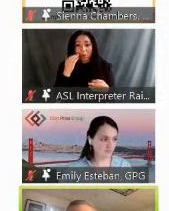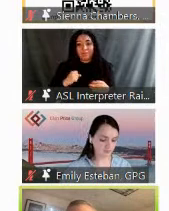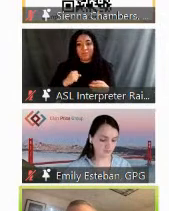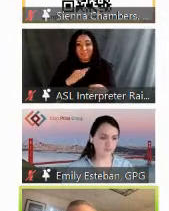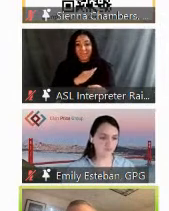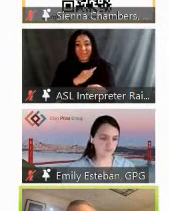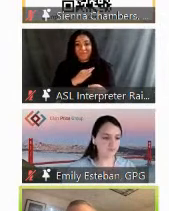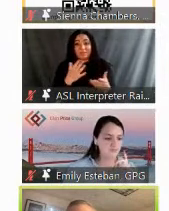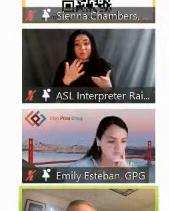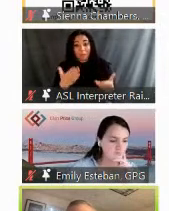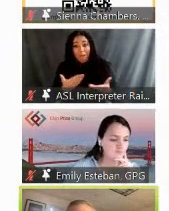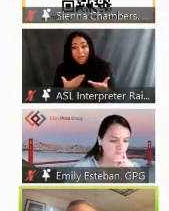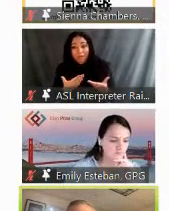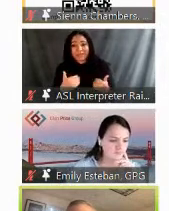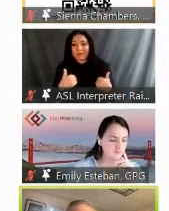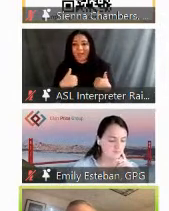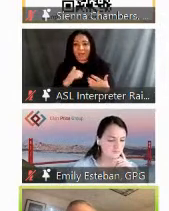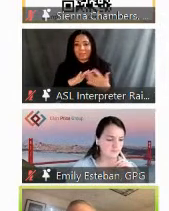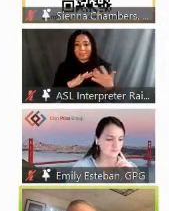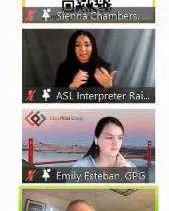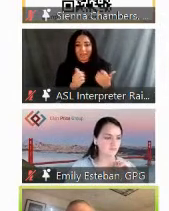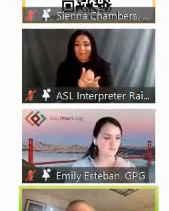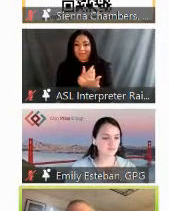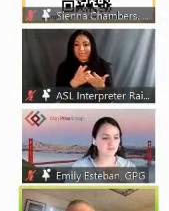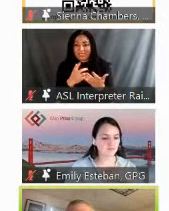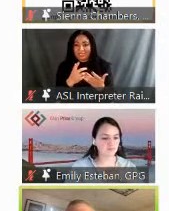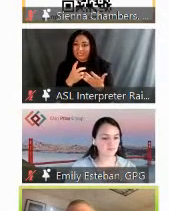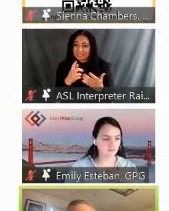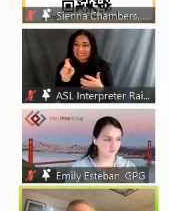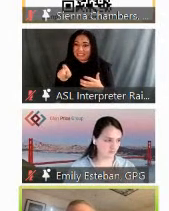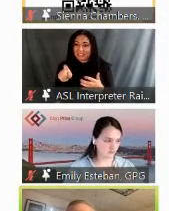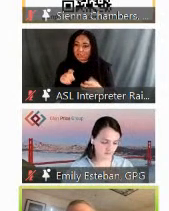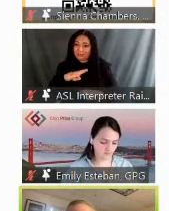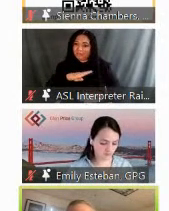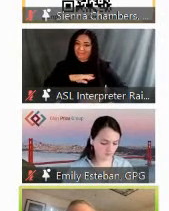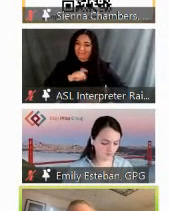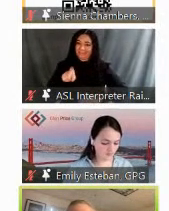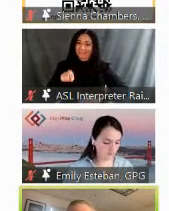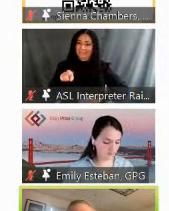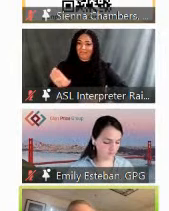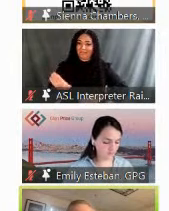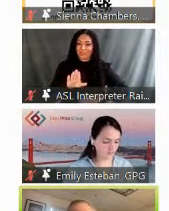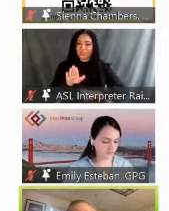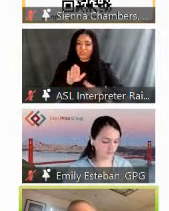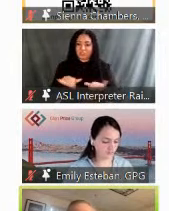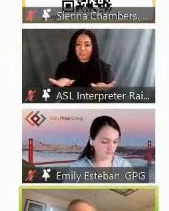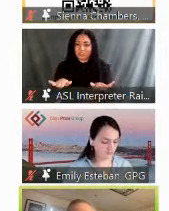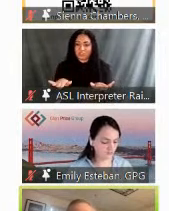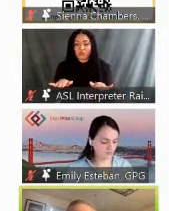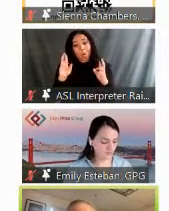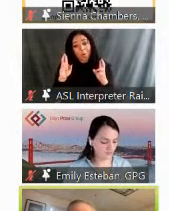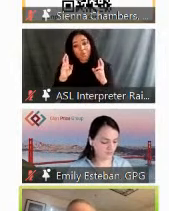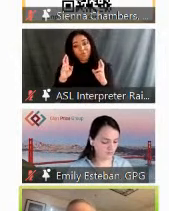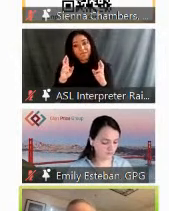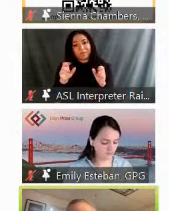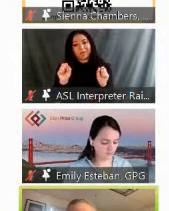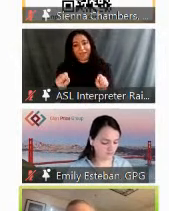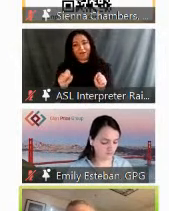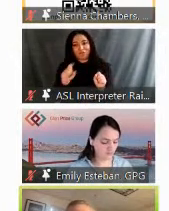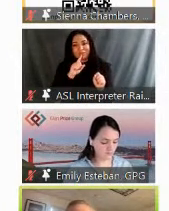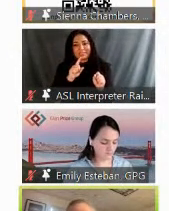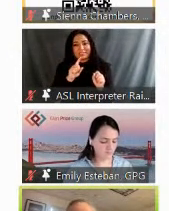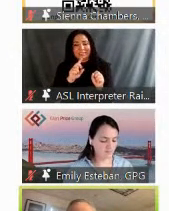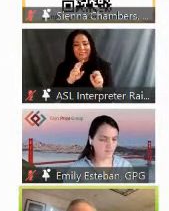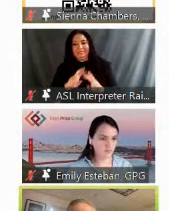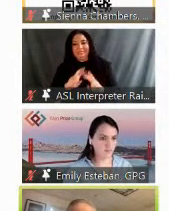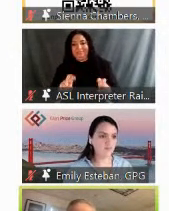their students. So I would hope as we continue to look through that equity lens that we might be able to further flesh out some of the challenges and barriers that